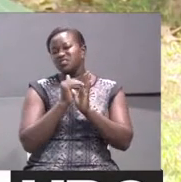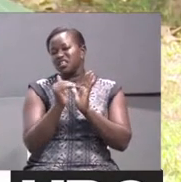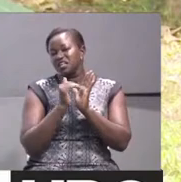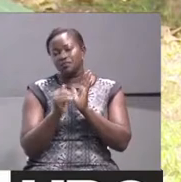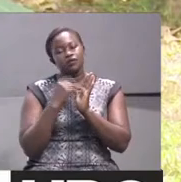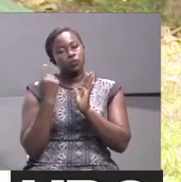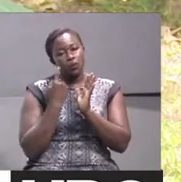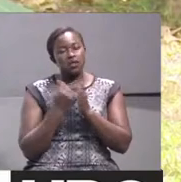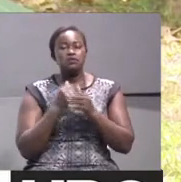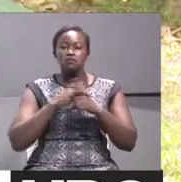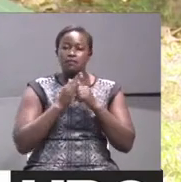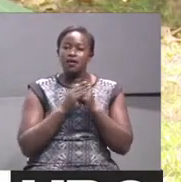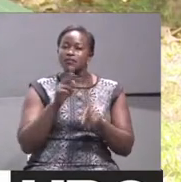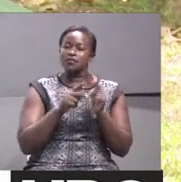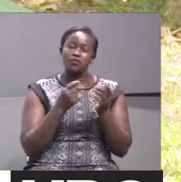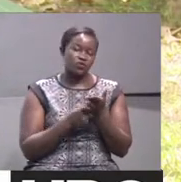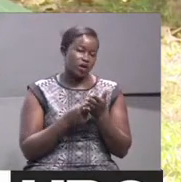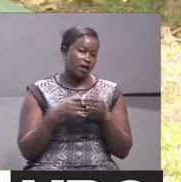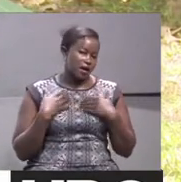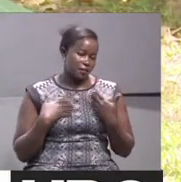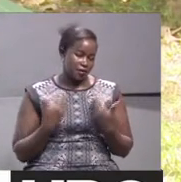to appease Ugandans.